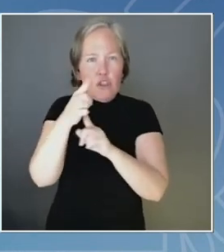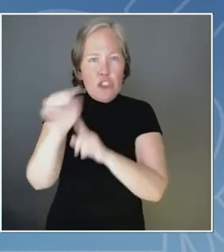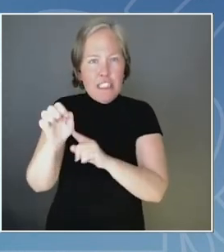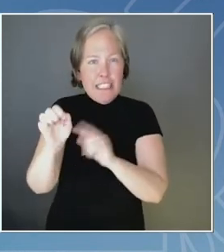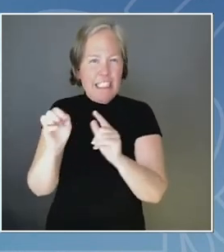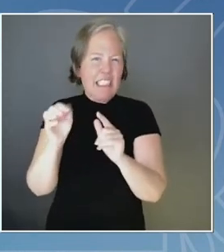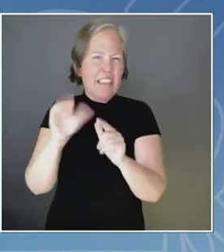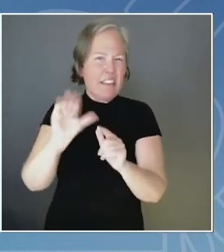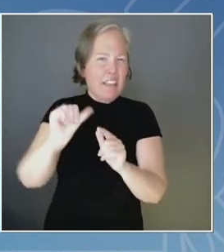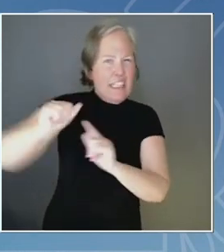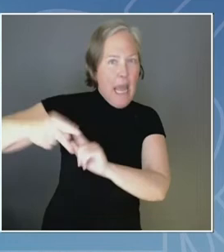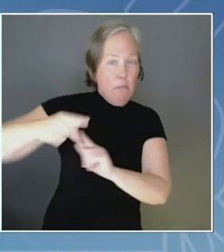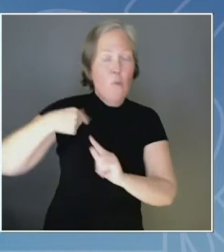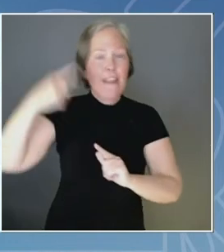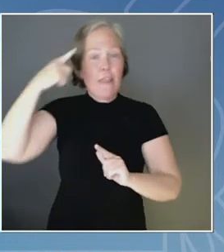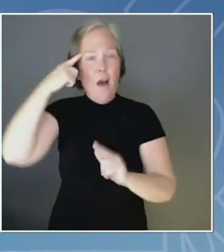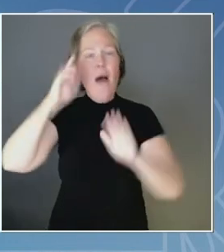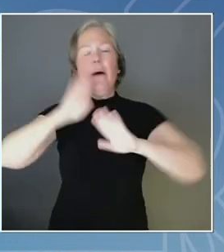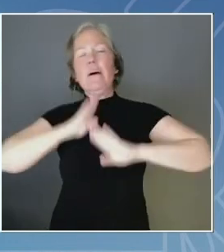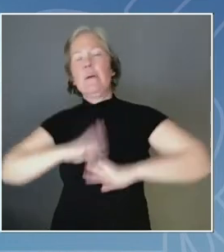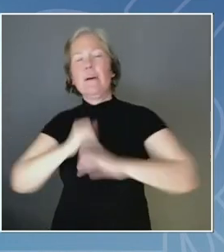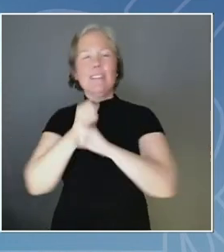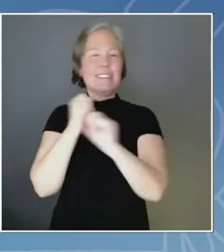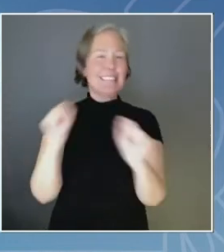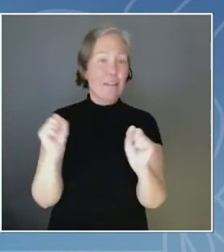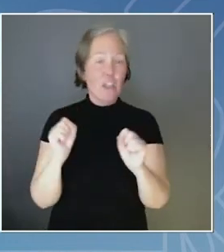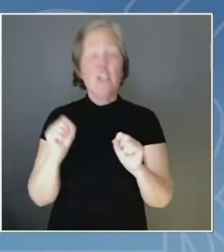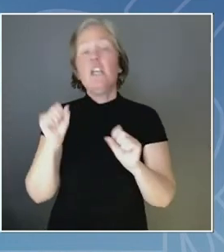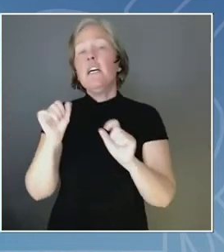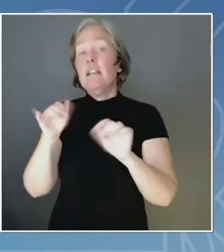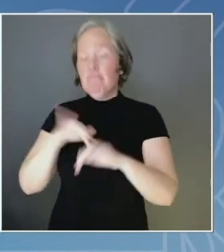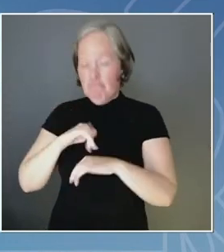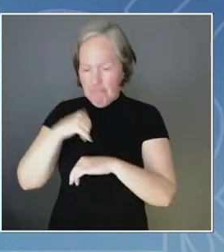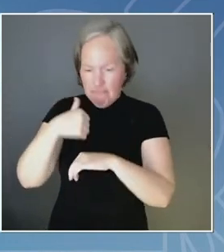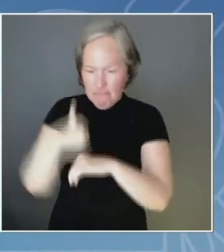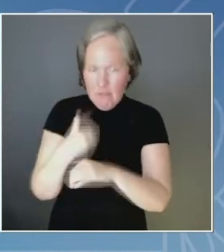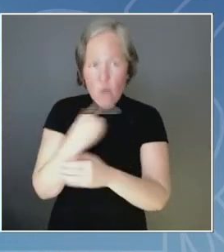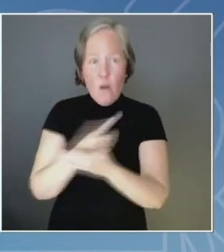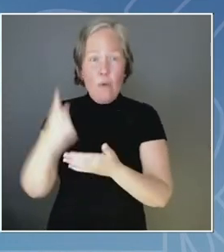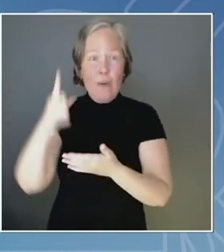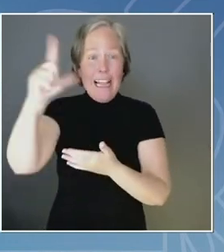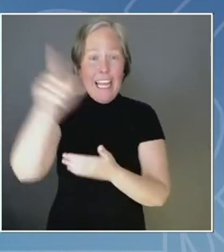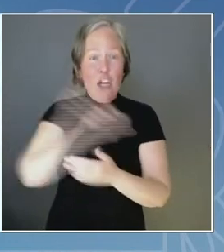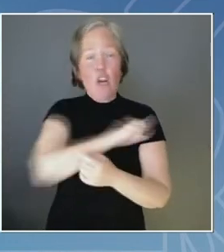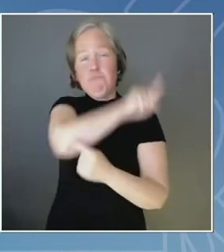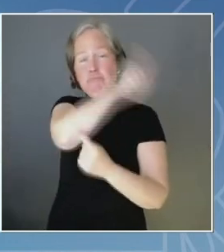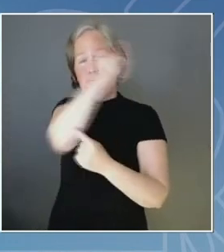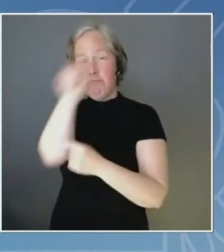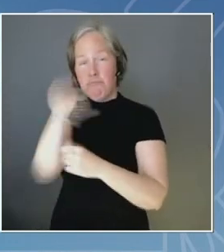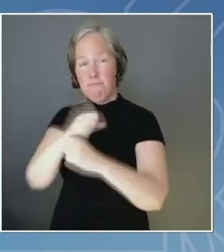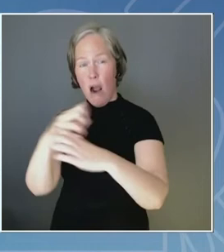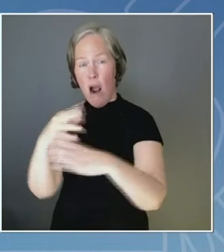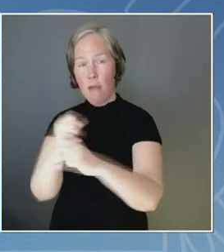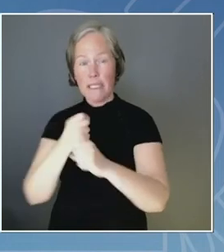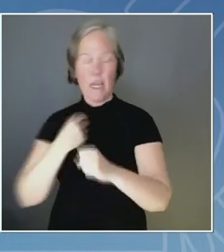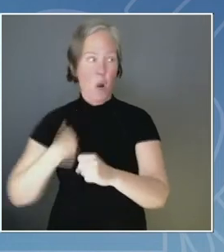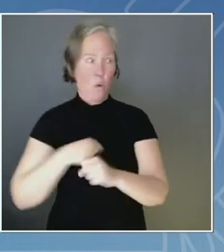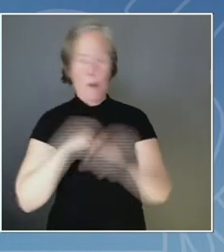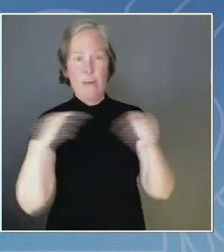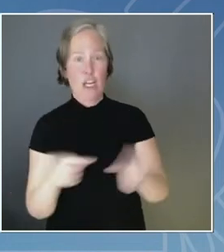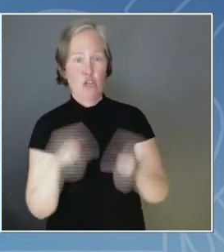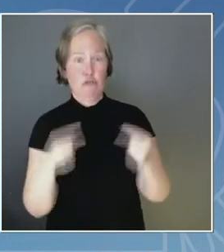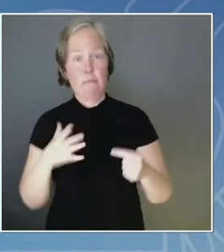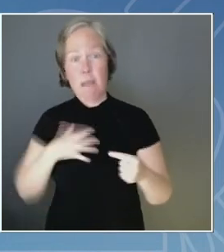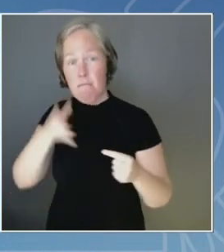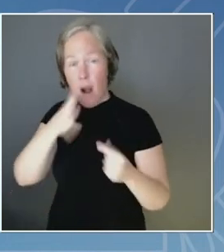free. But about a week after we arrived in the camp, we were injured during a bombing. And my mom had massive